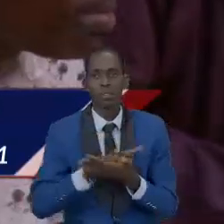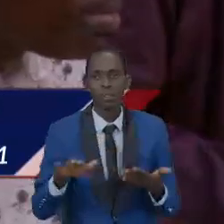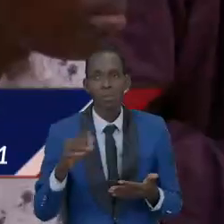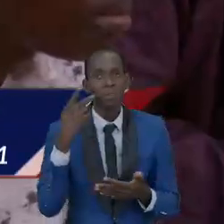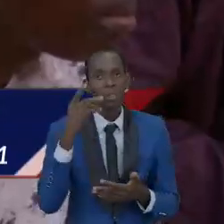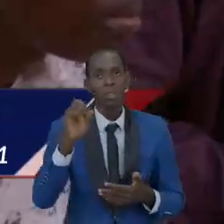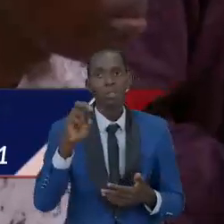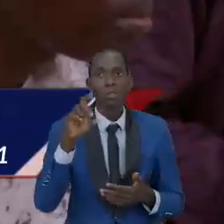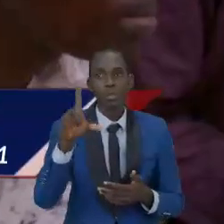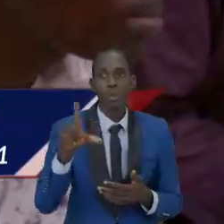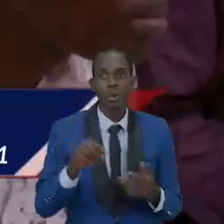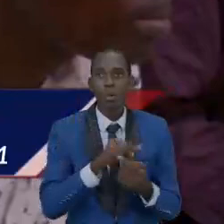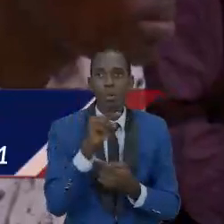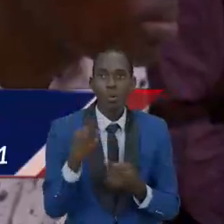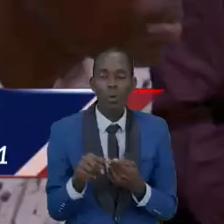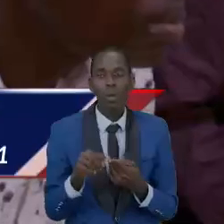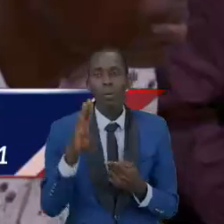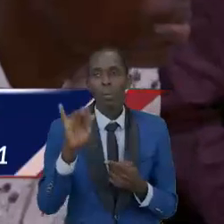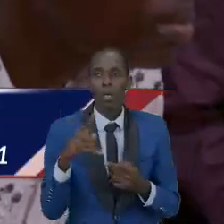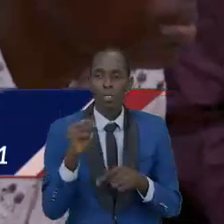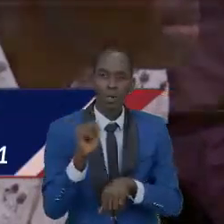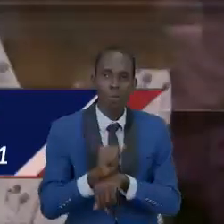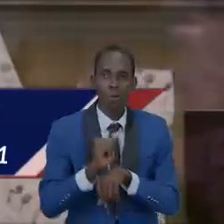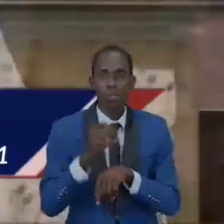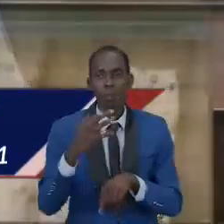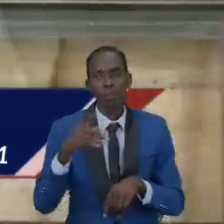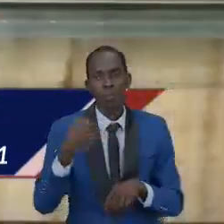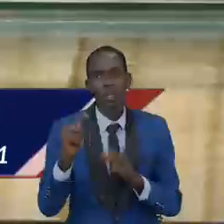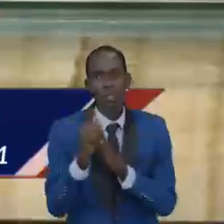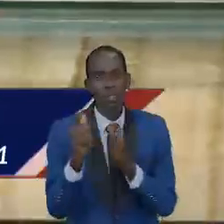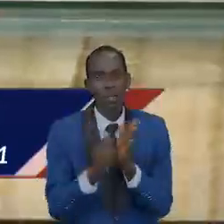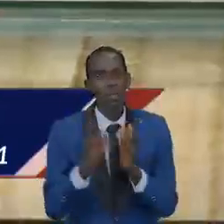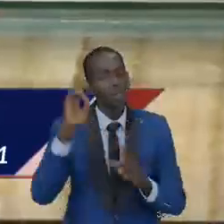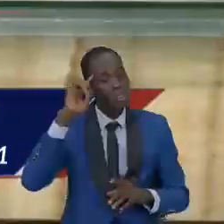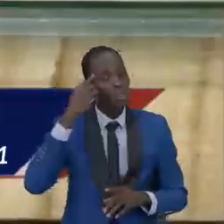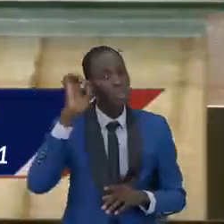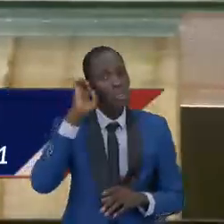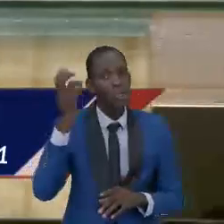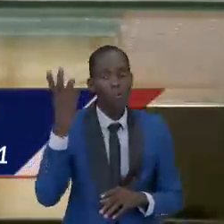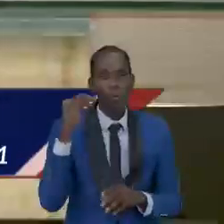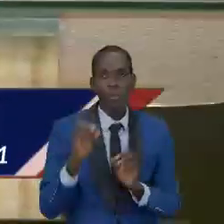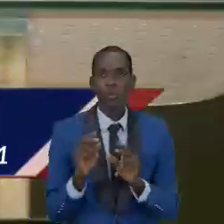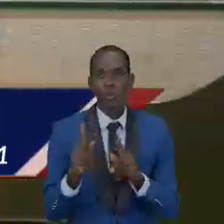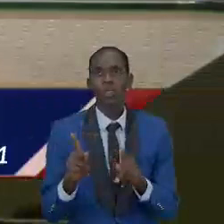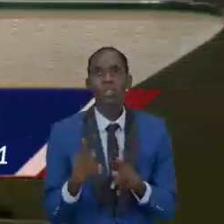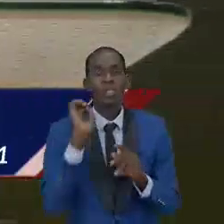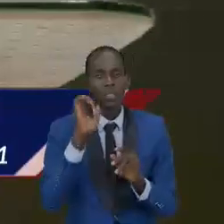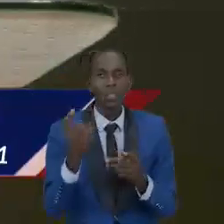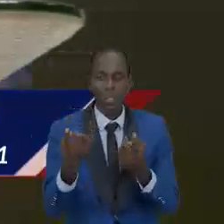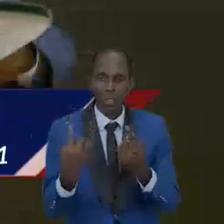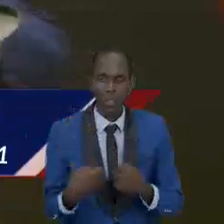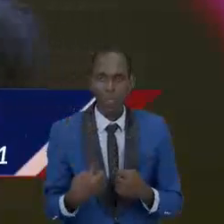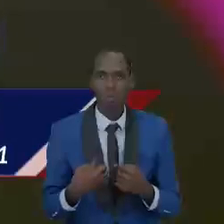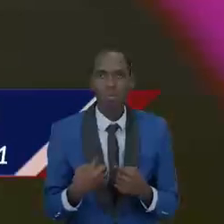Saul, when by the works of the law, he thought it was all right. He could even claim